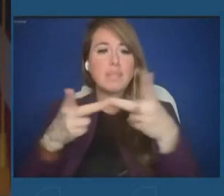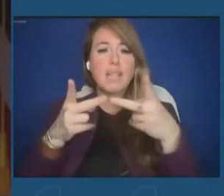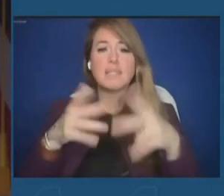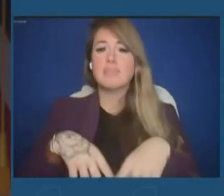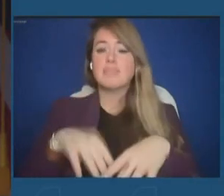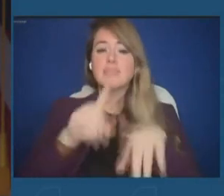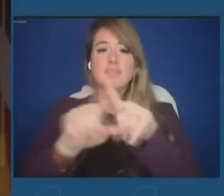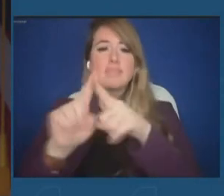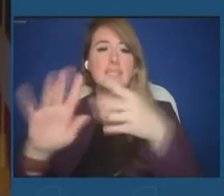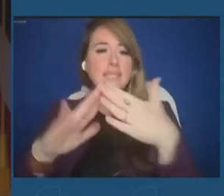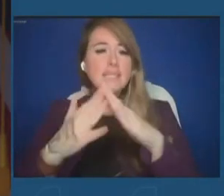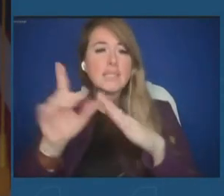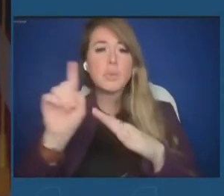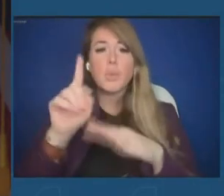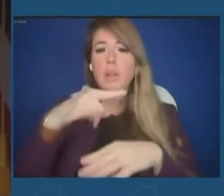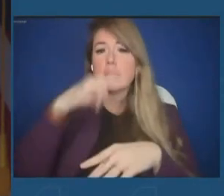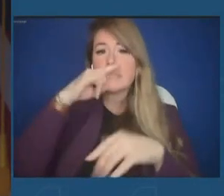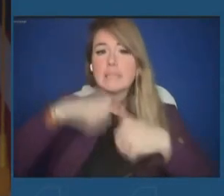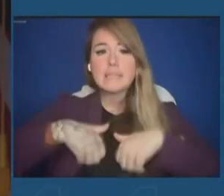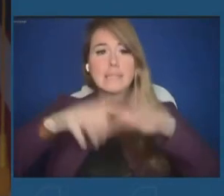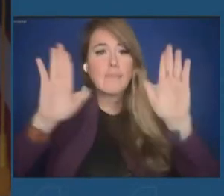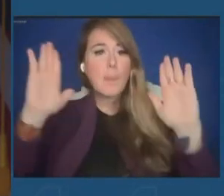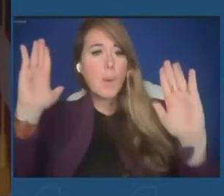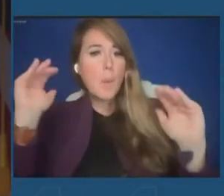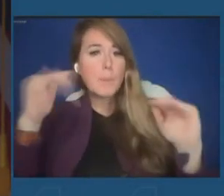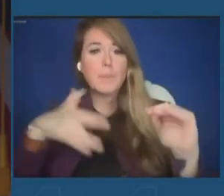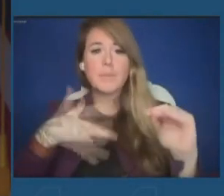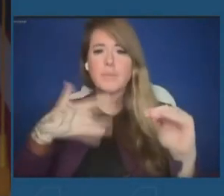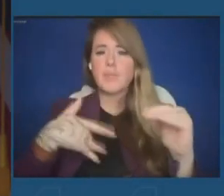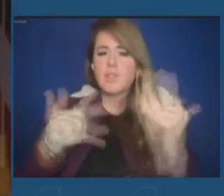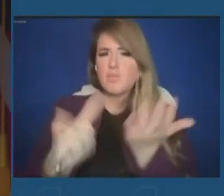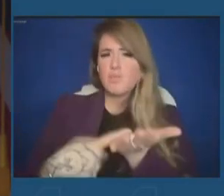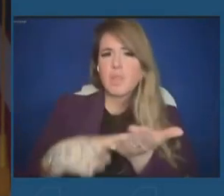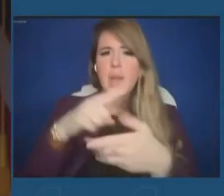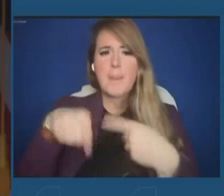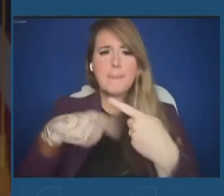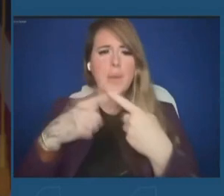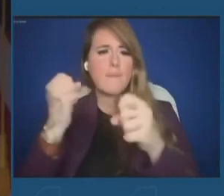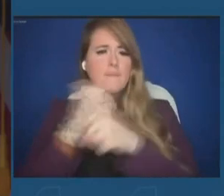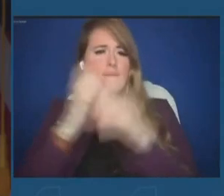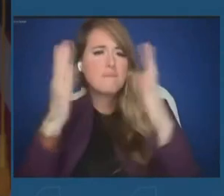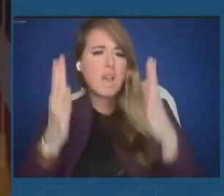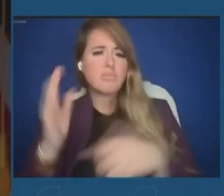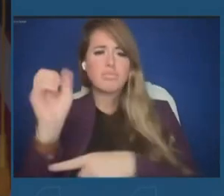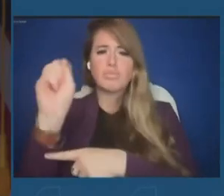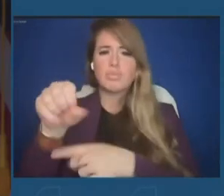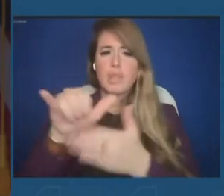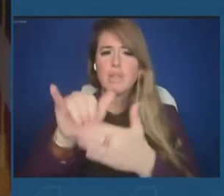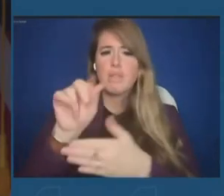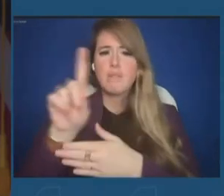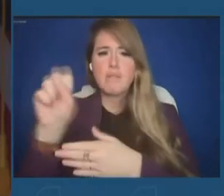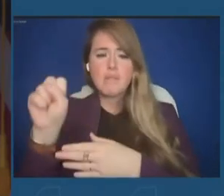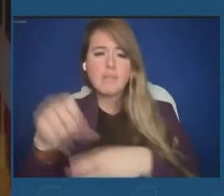have given up hope, and talk about being a fighter, overcoming the odds, literally coming back to life.